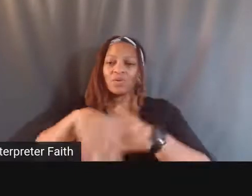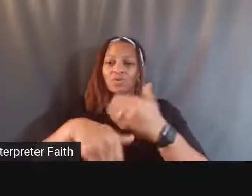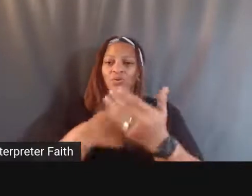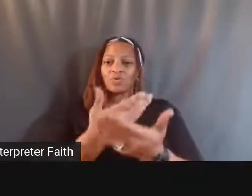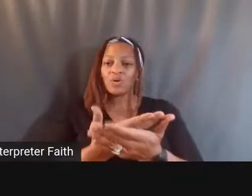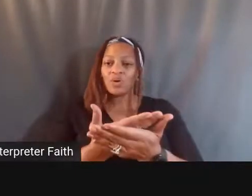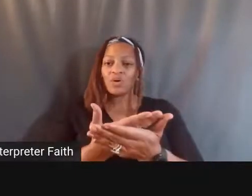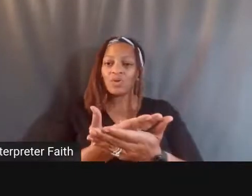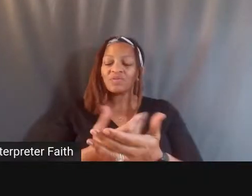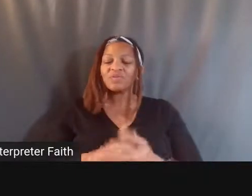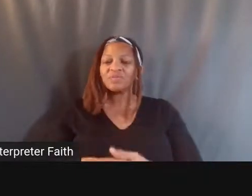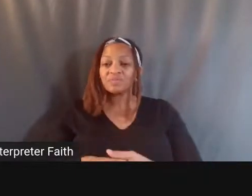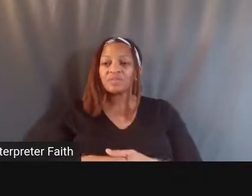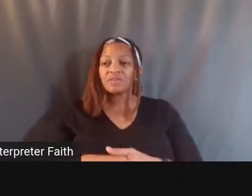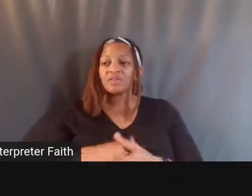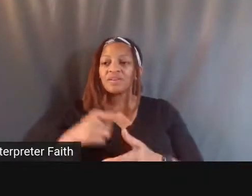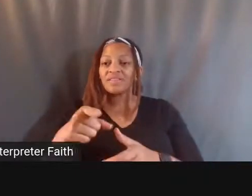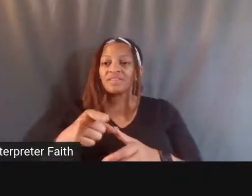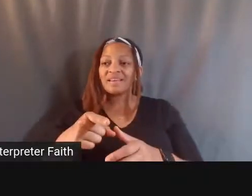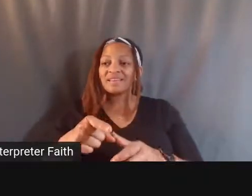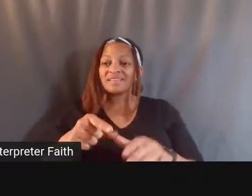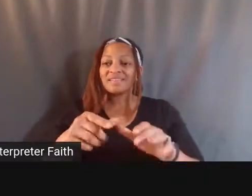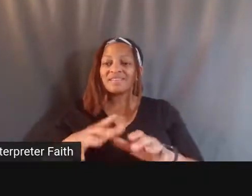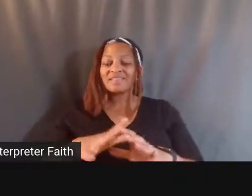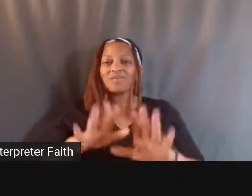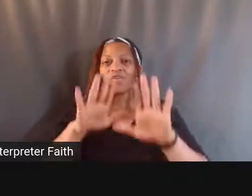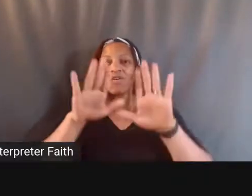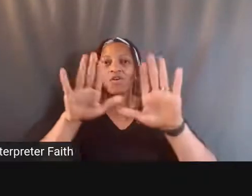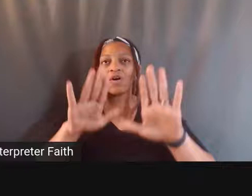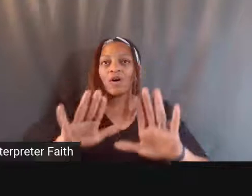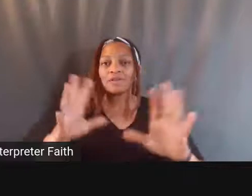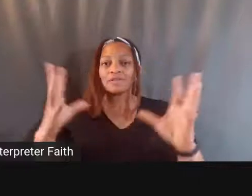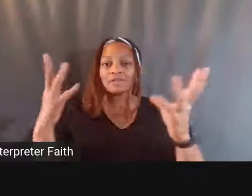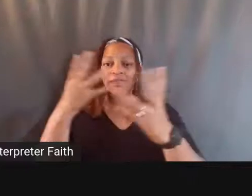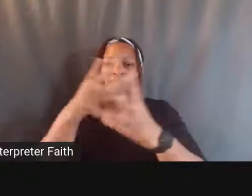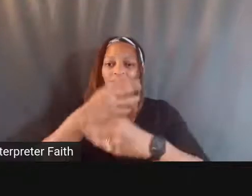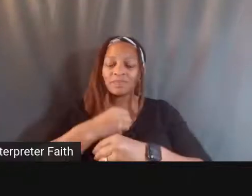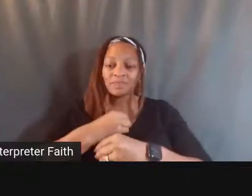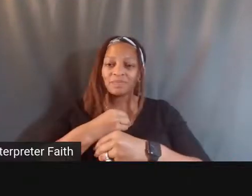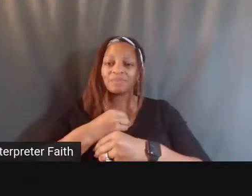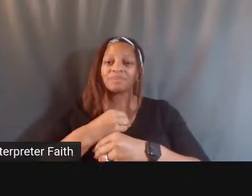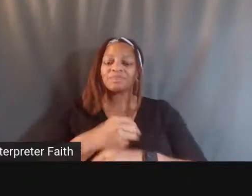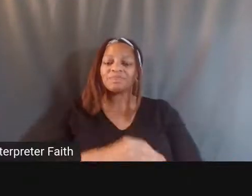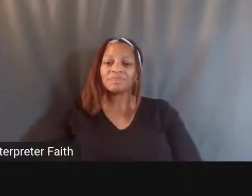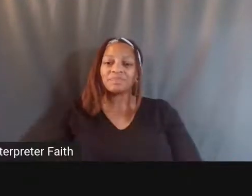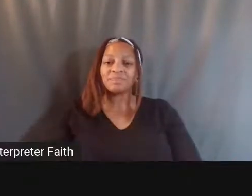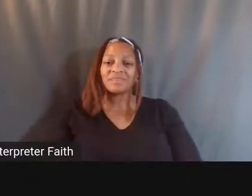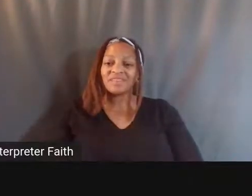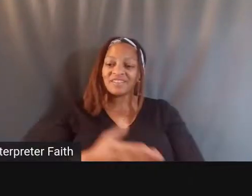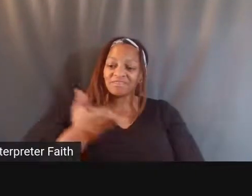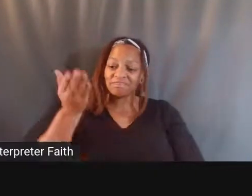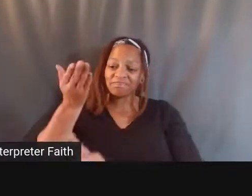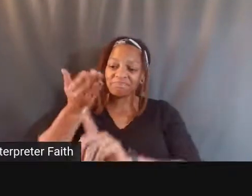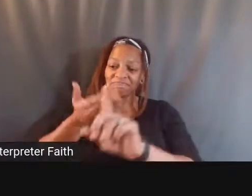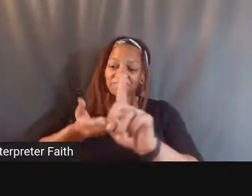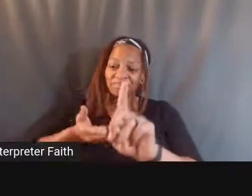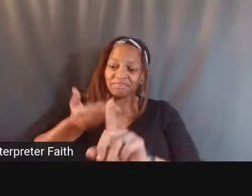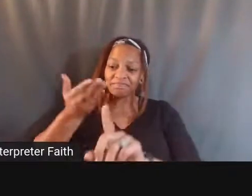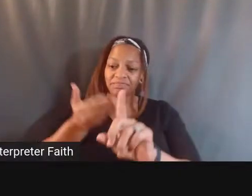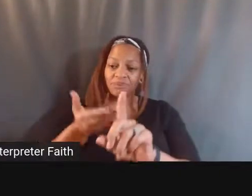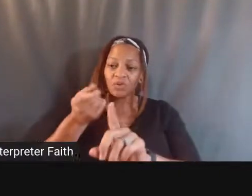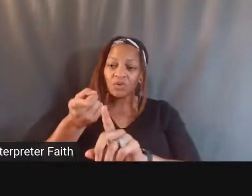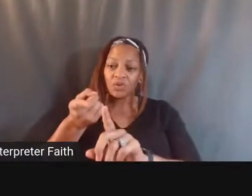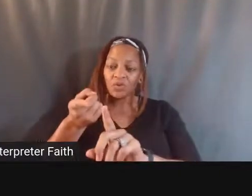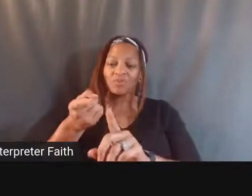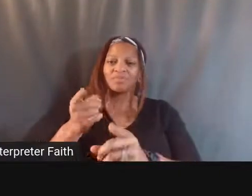it takes such great delight in its beloved. That's you. You are the